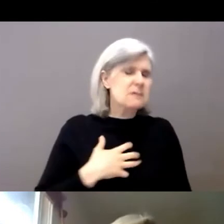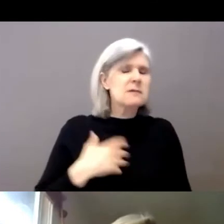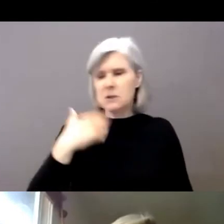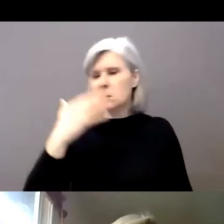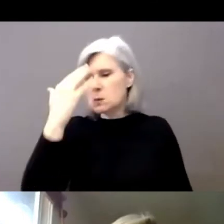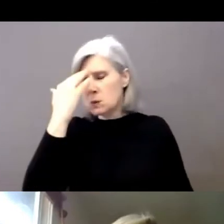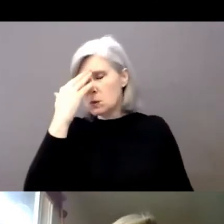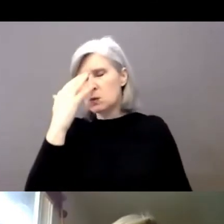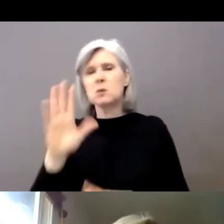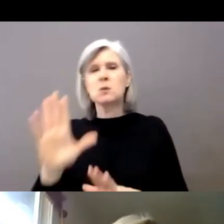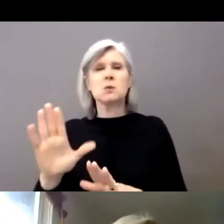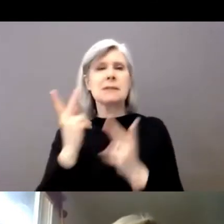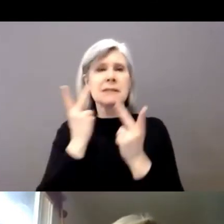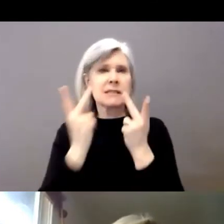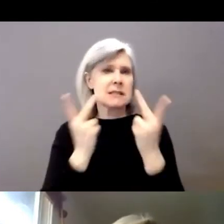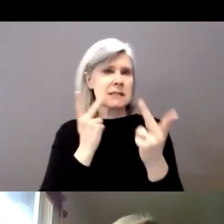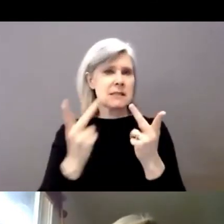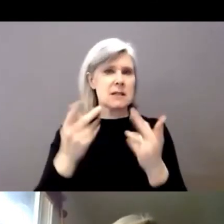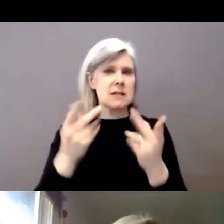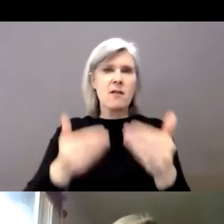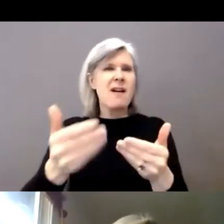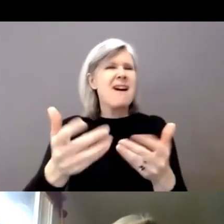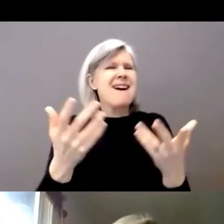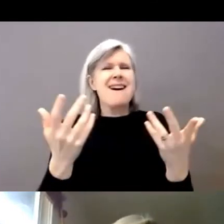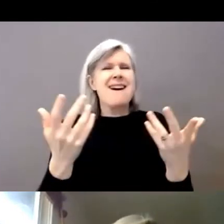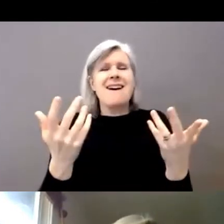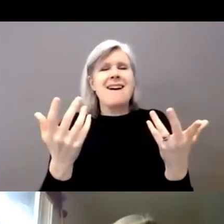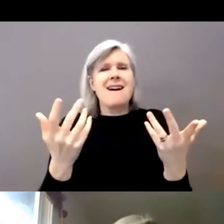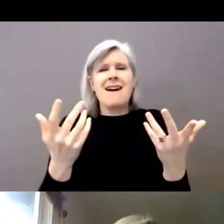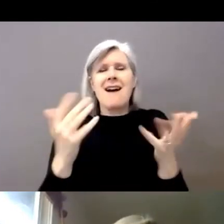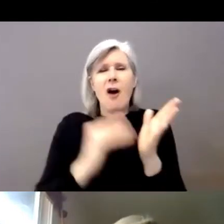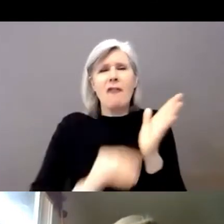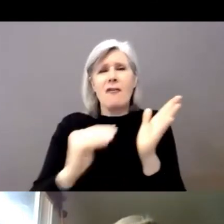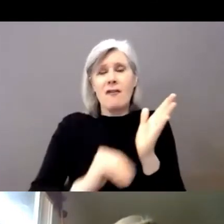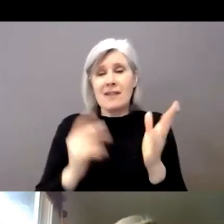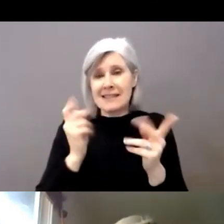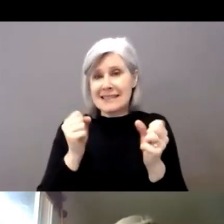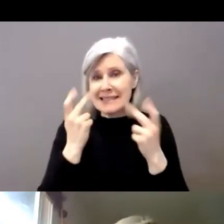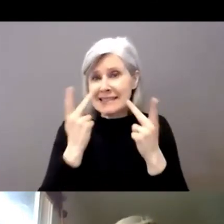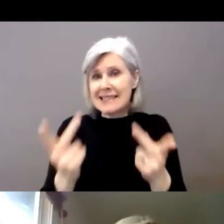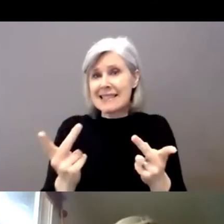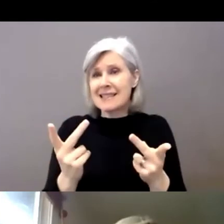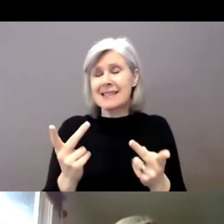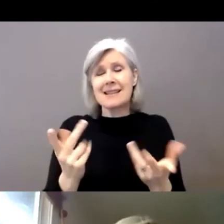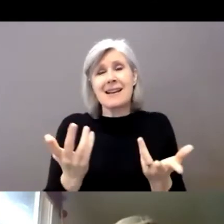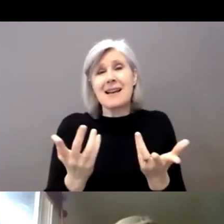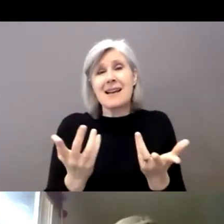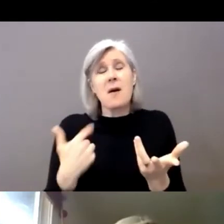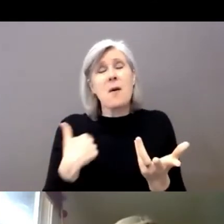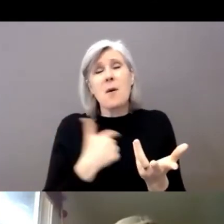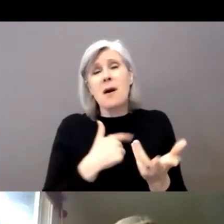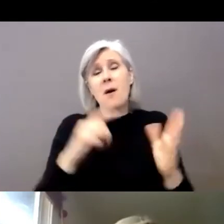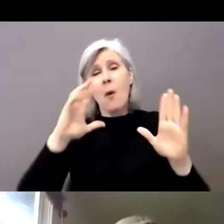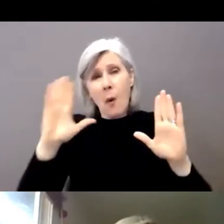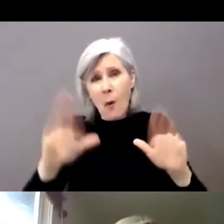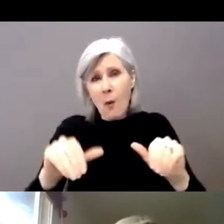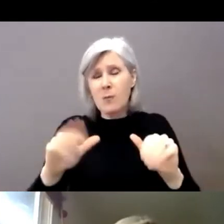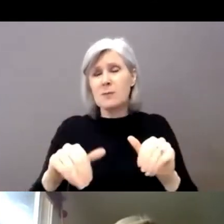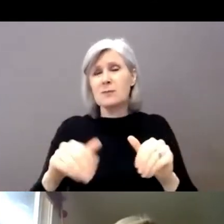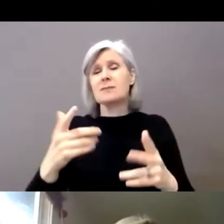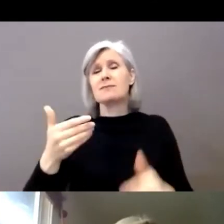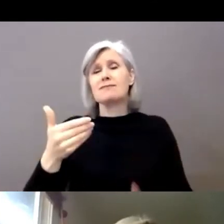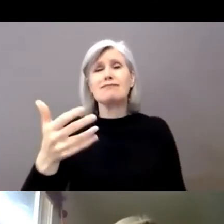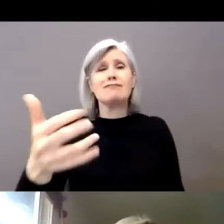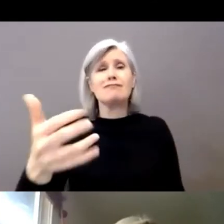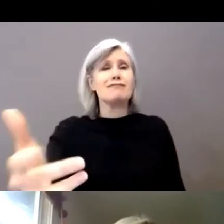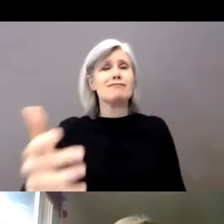to address every single violation individually. Let's do this so we never have to worry about human rights violations for older